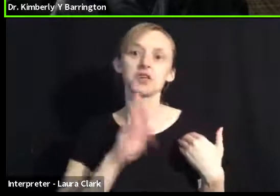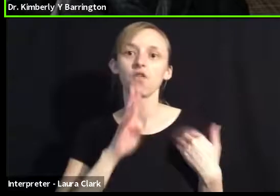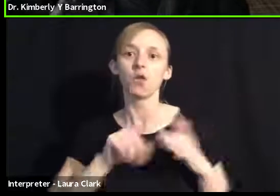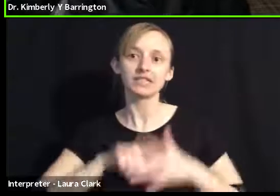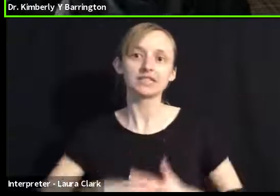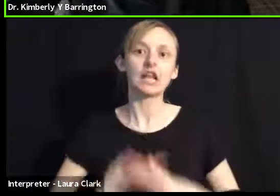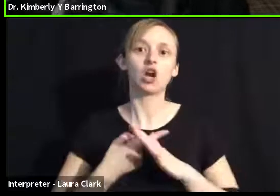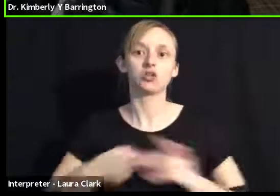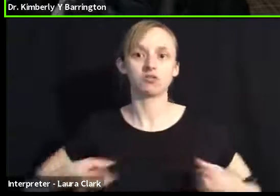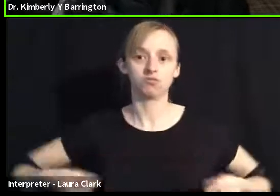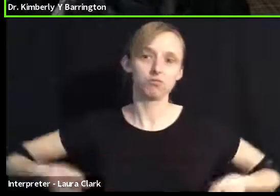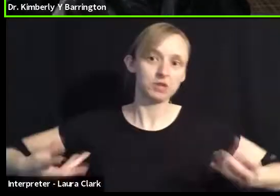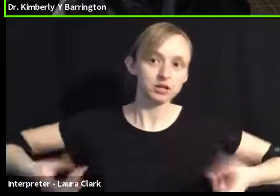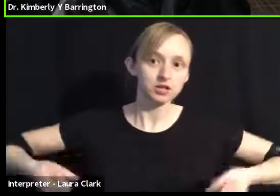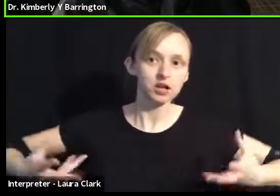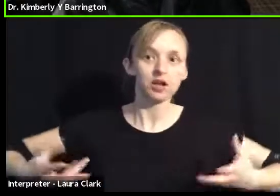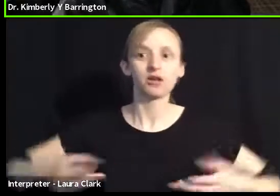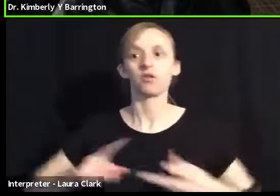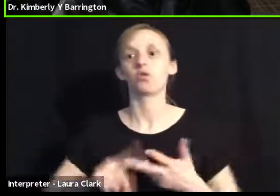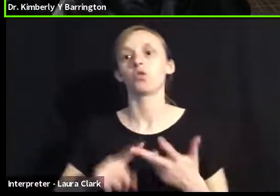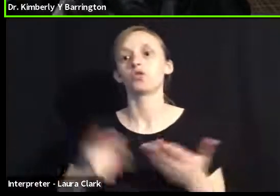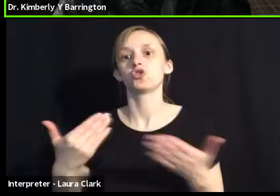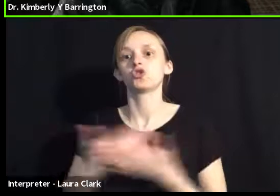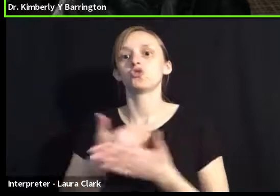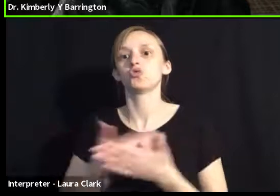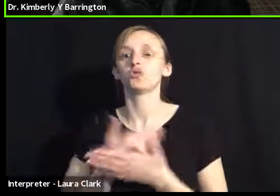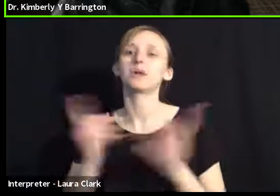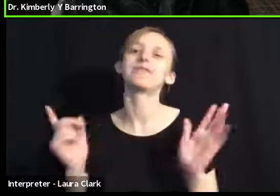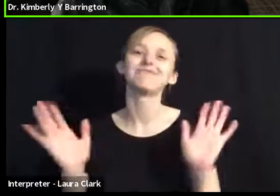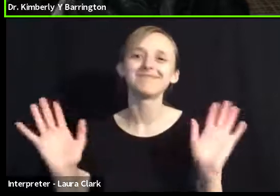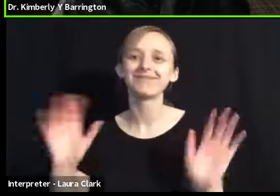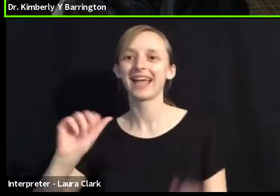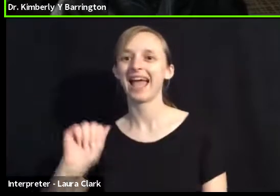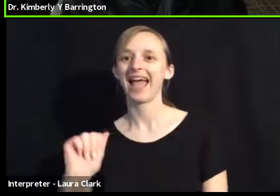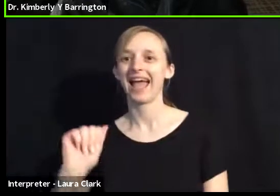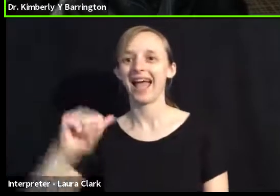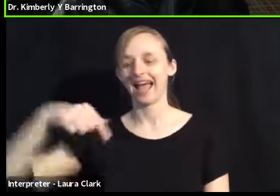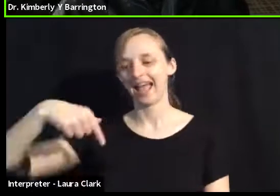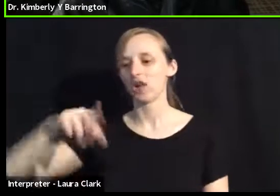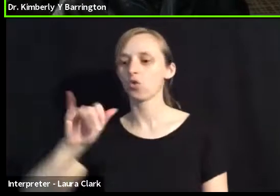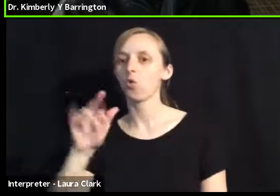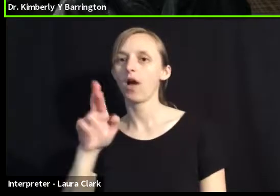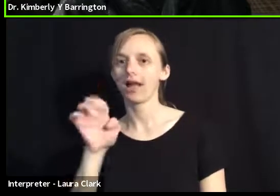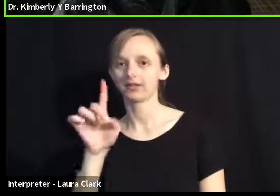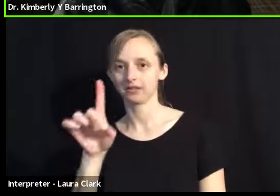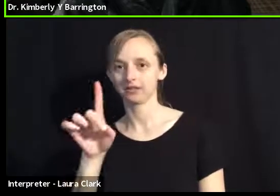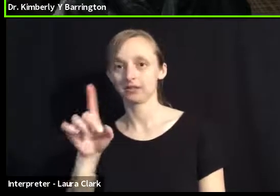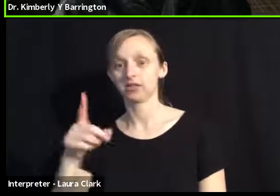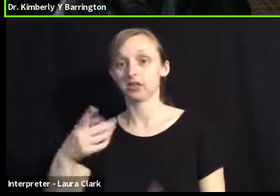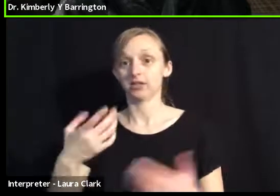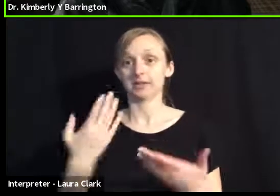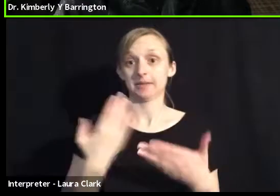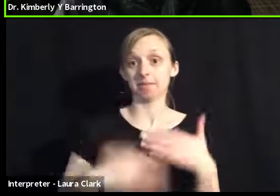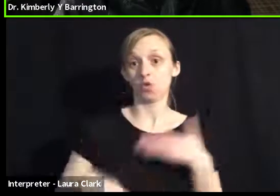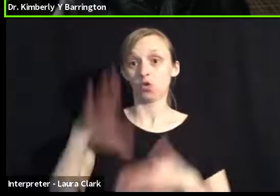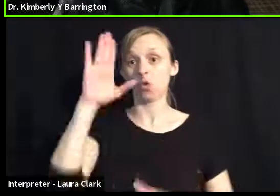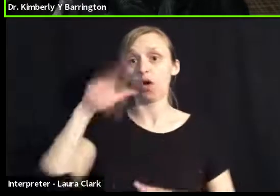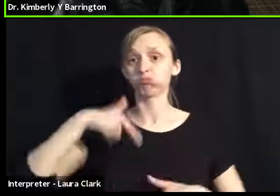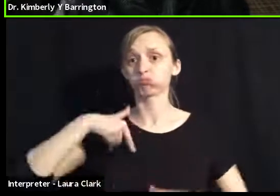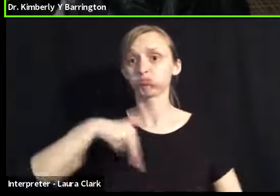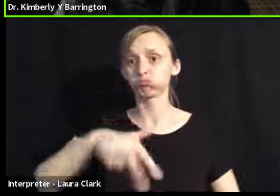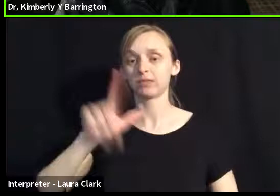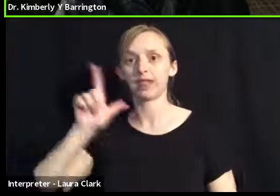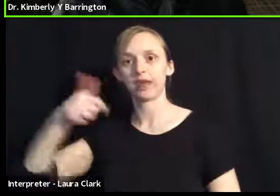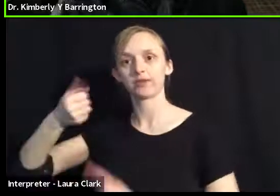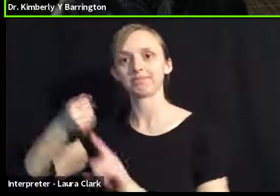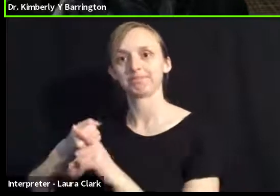new, well, I should say acquired their disability later on in life and are required now to use a wheelchair. So